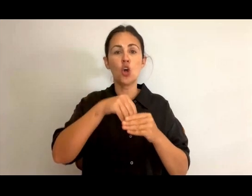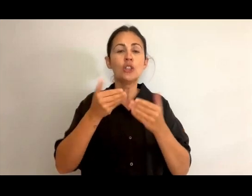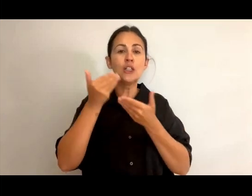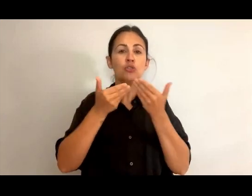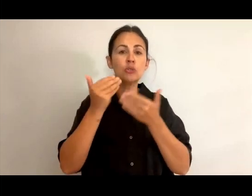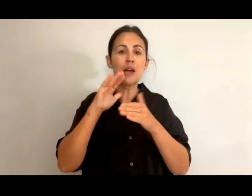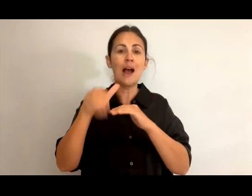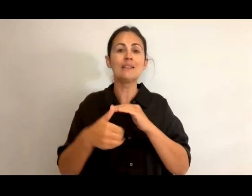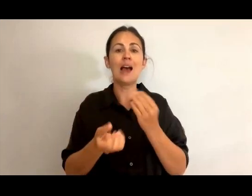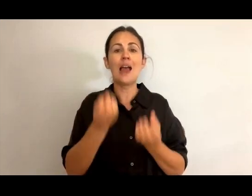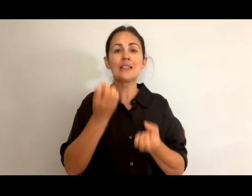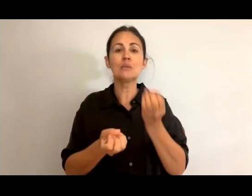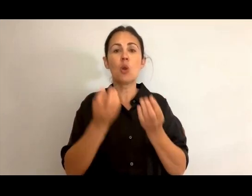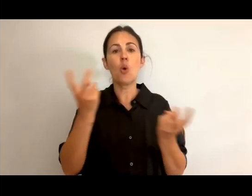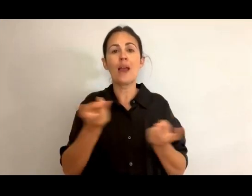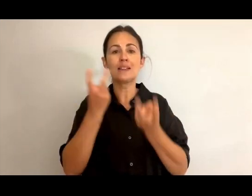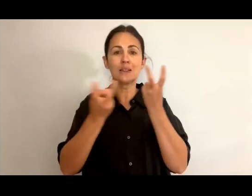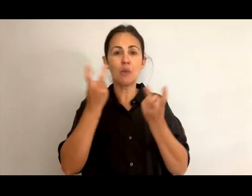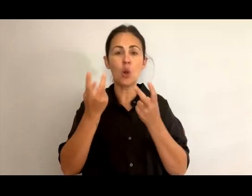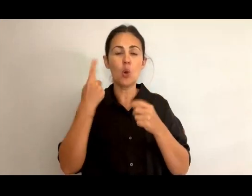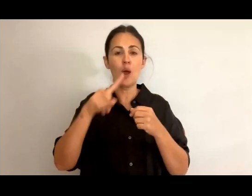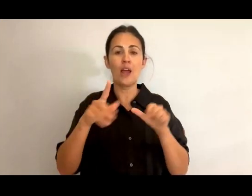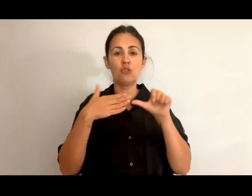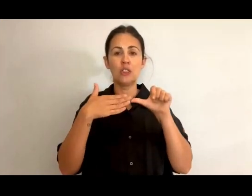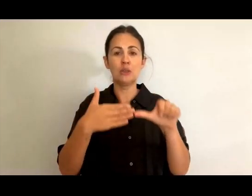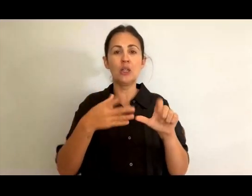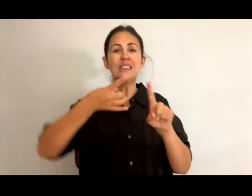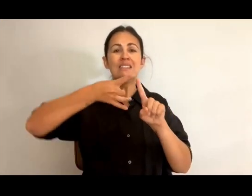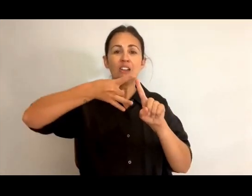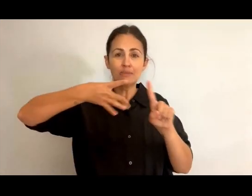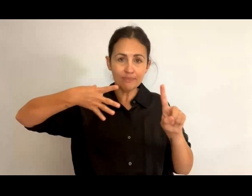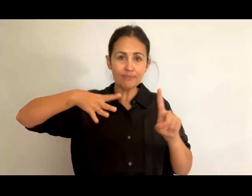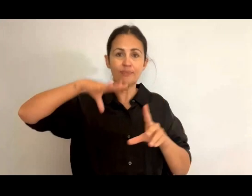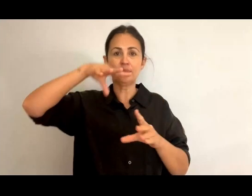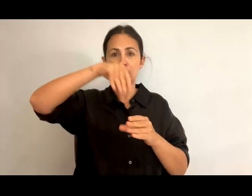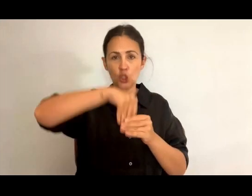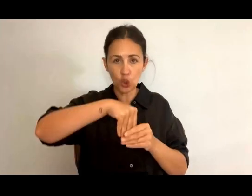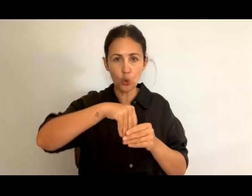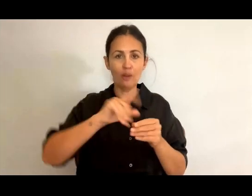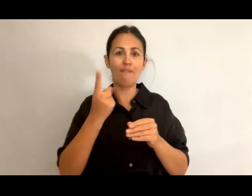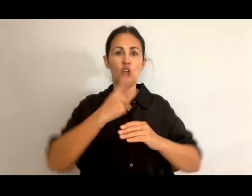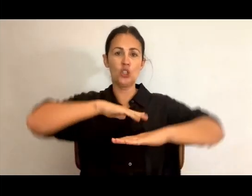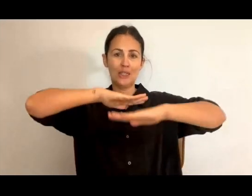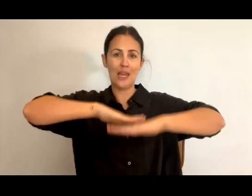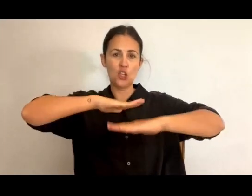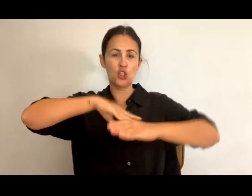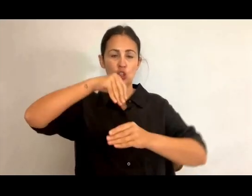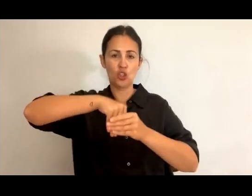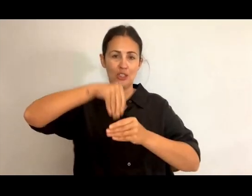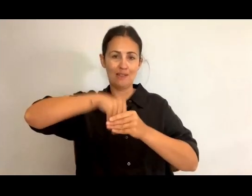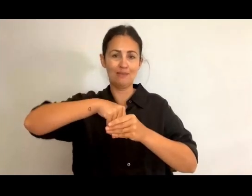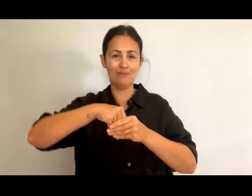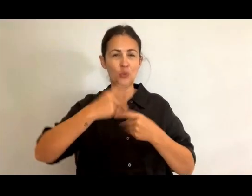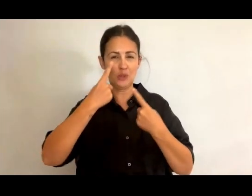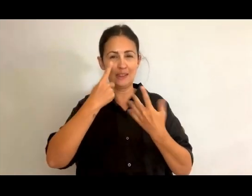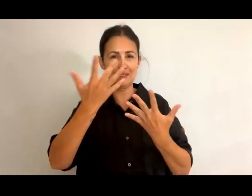that distinctly, explicitly include First Nations content. There are clear connections to the Aboriginal and Torres